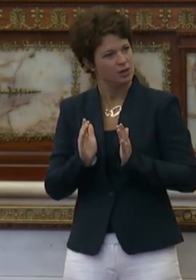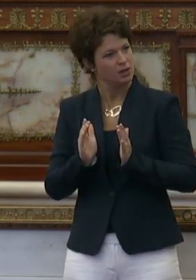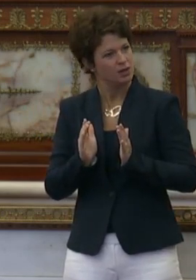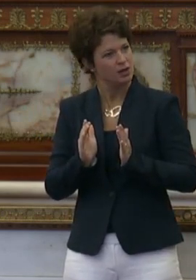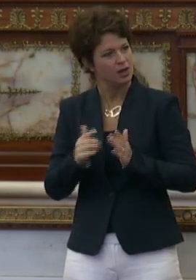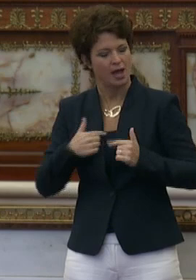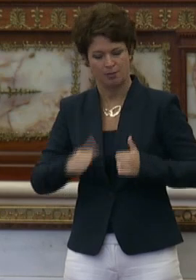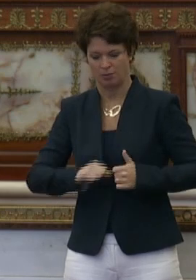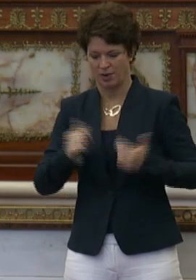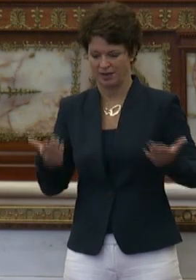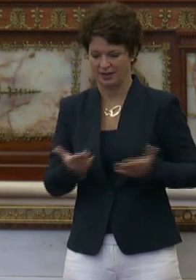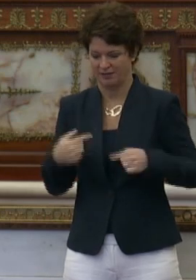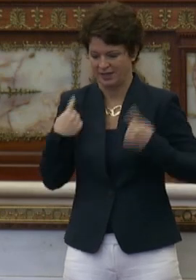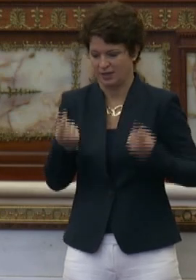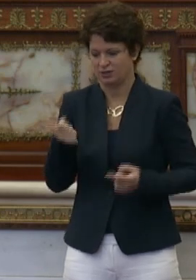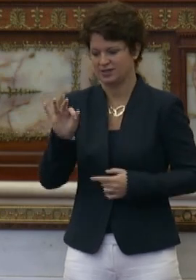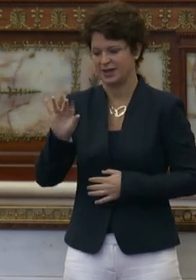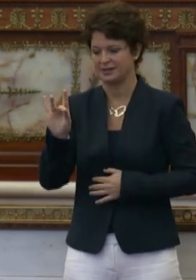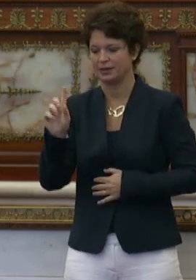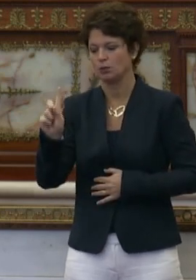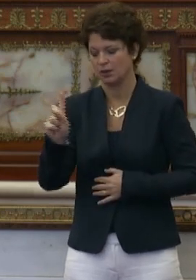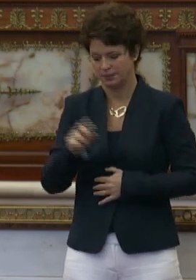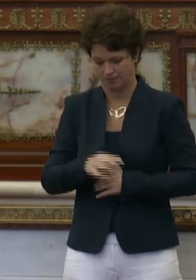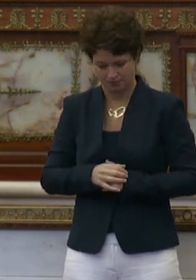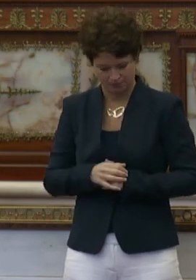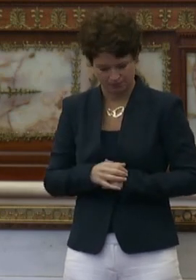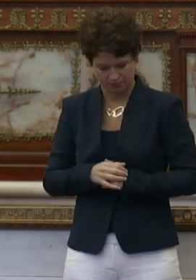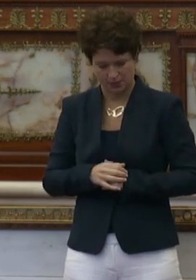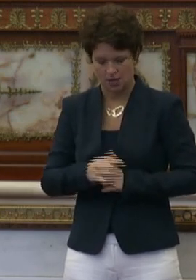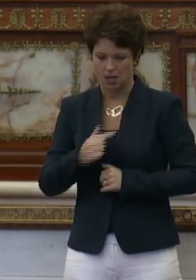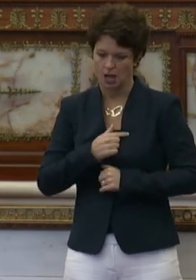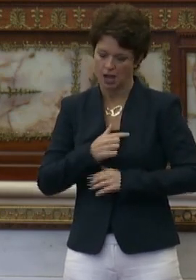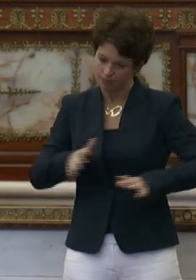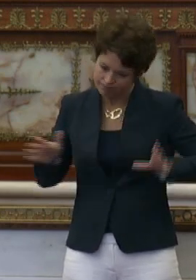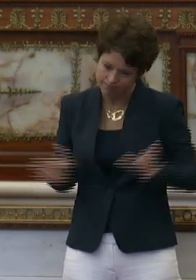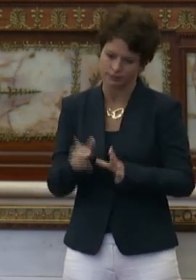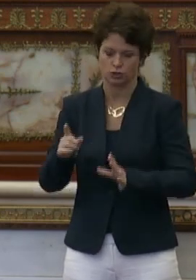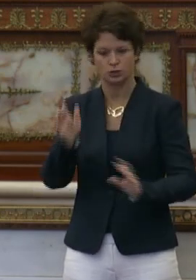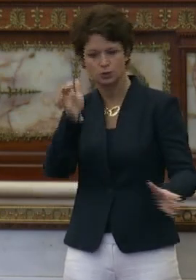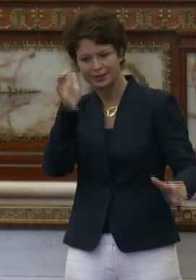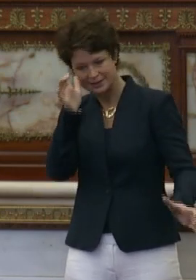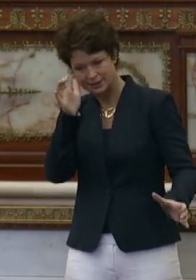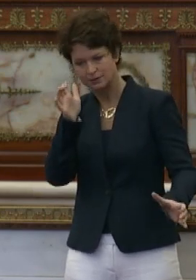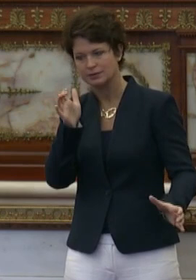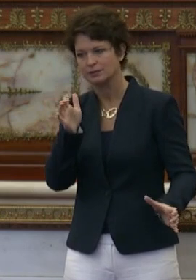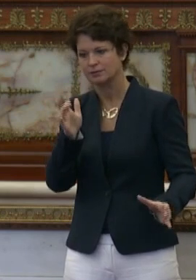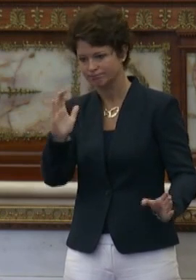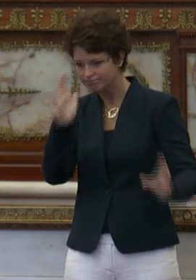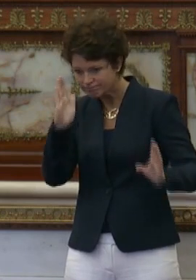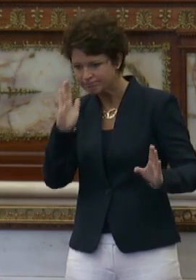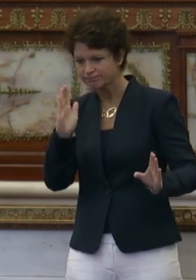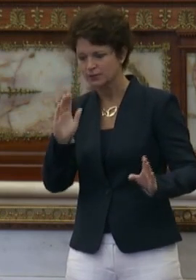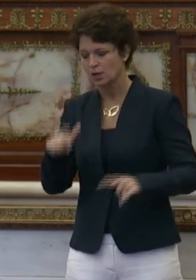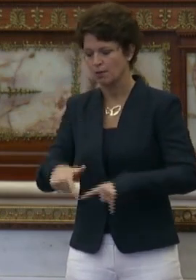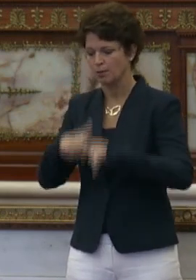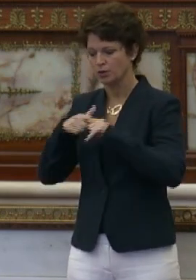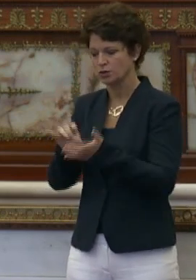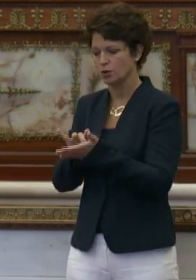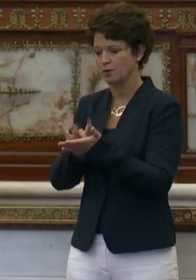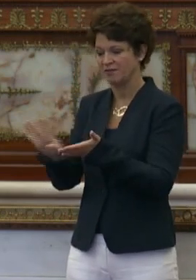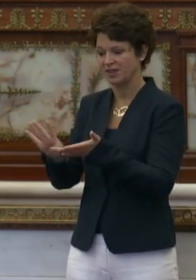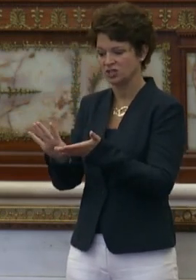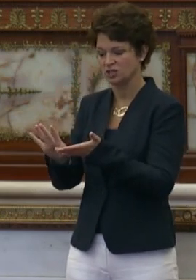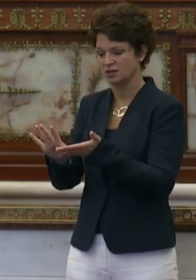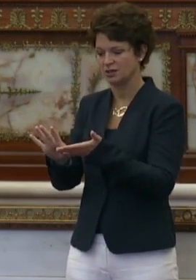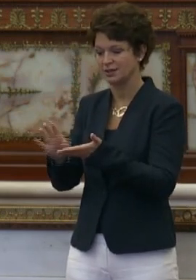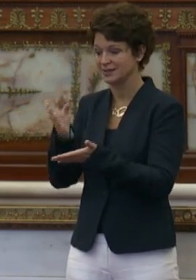in Philadelphia since 1981. I implore you to listen. When the moratorium on evictions is